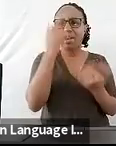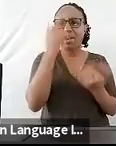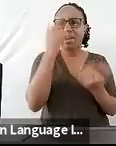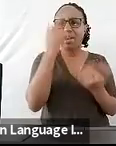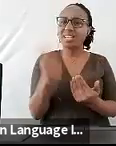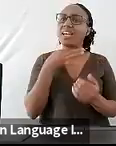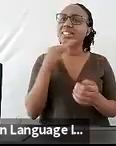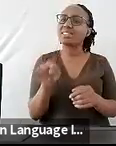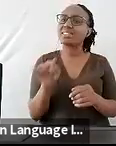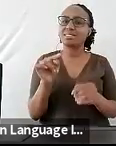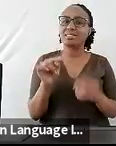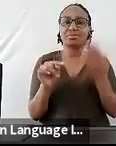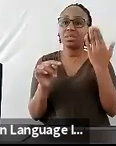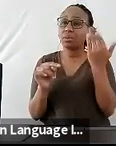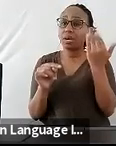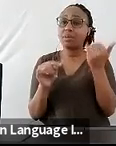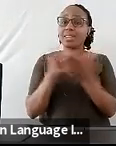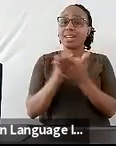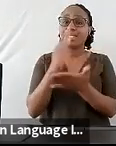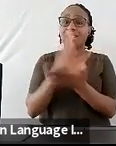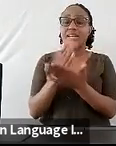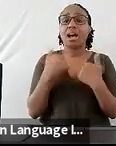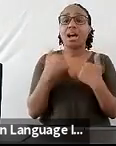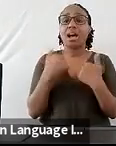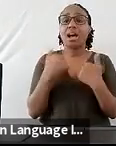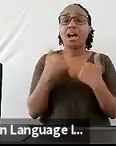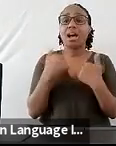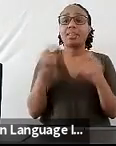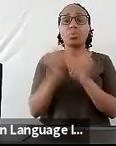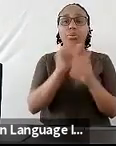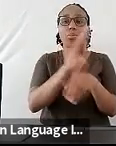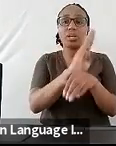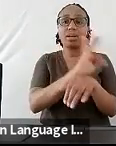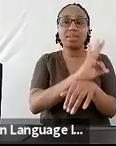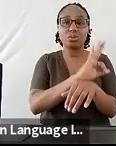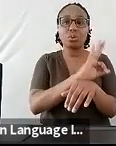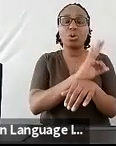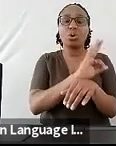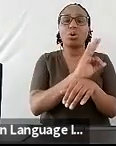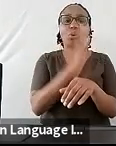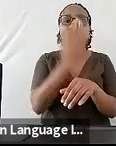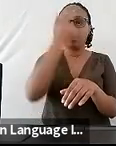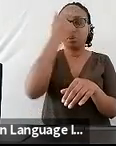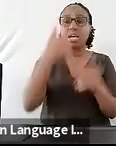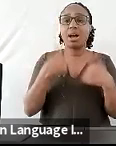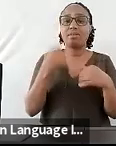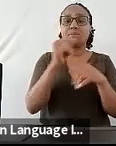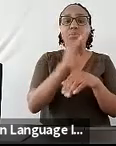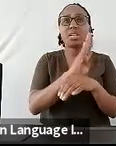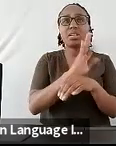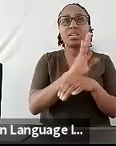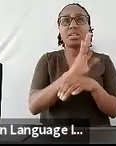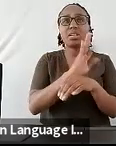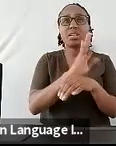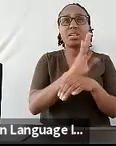same experience with Burkina Faso, actually, because I got my Burkina visa in Togo and it was the same thing. It's like, come